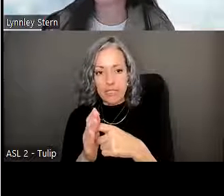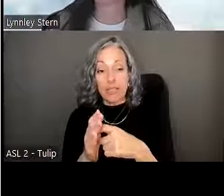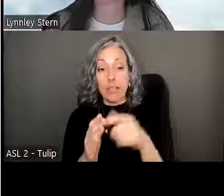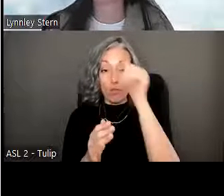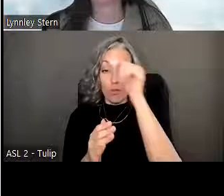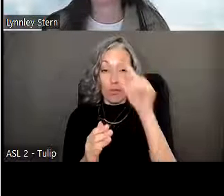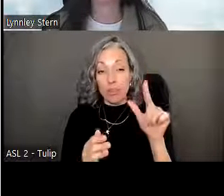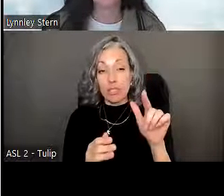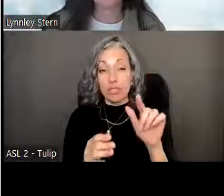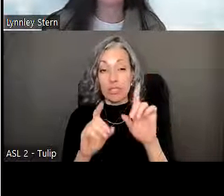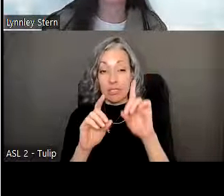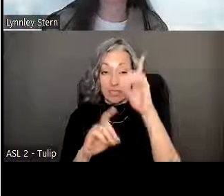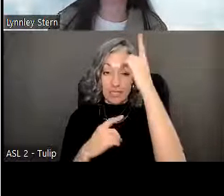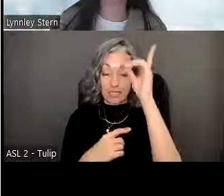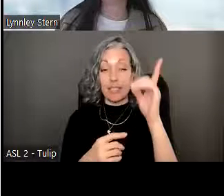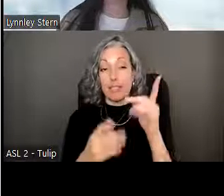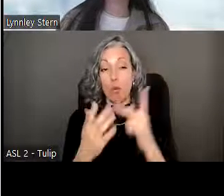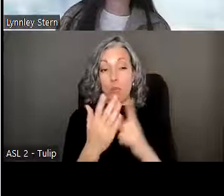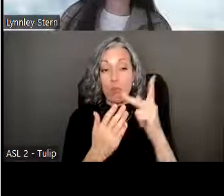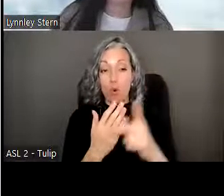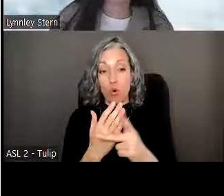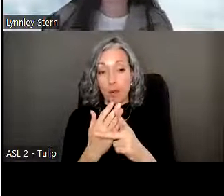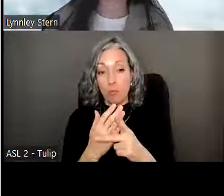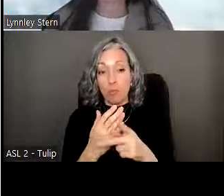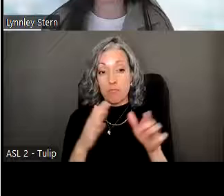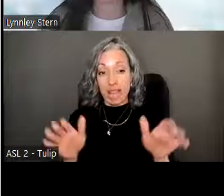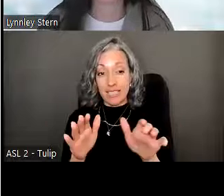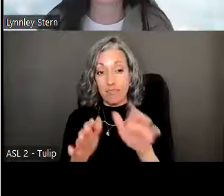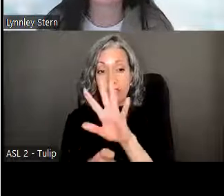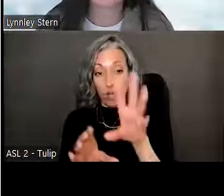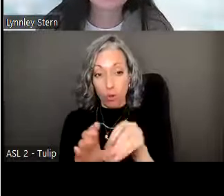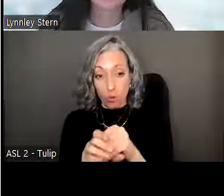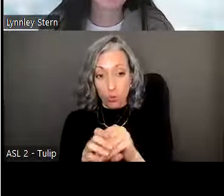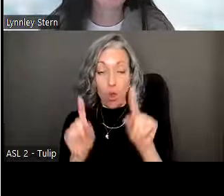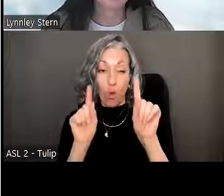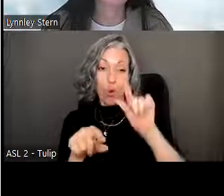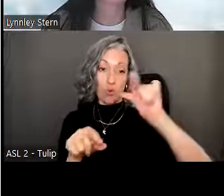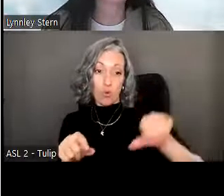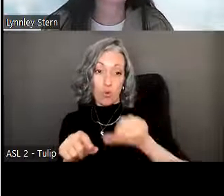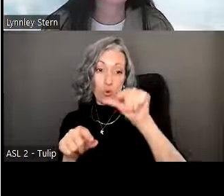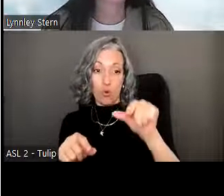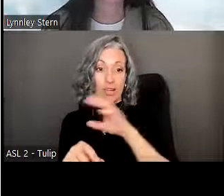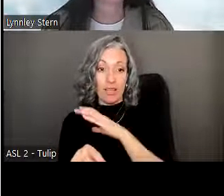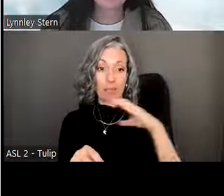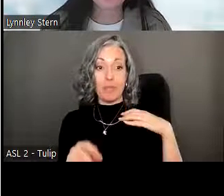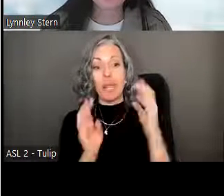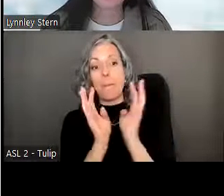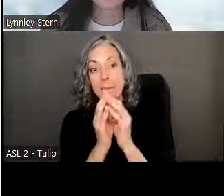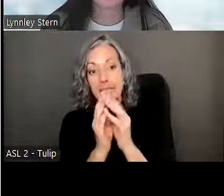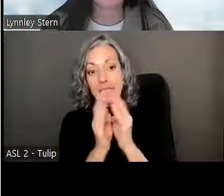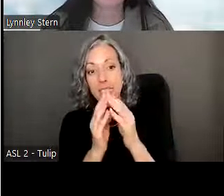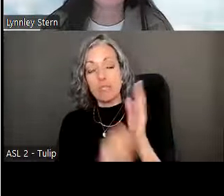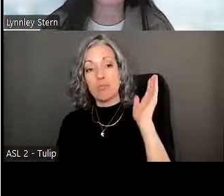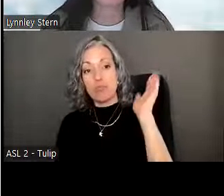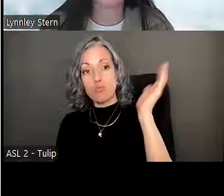program outlined the following activities, which include attending these quarterly Alzheimer's Advisory Committee meetings, presenting quarterly